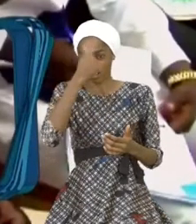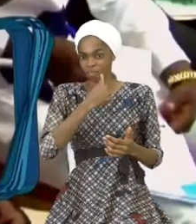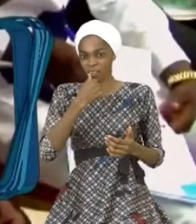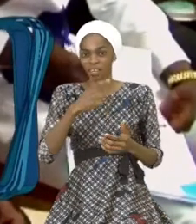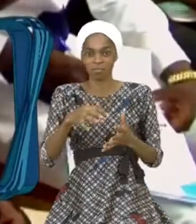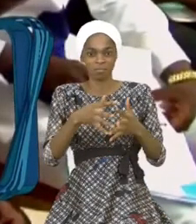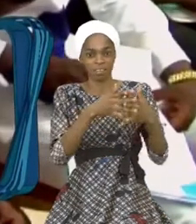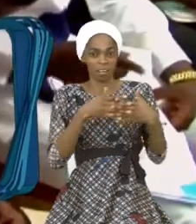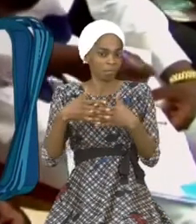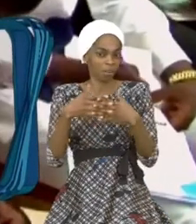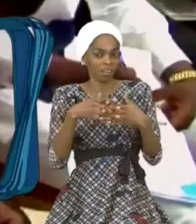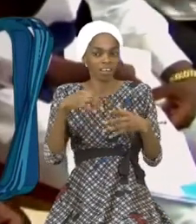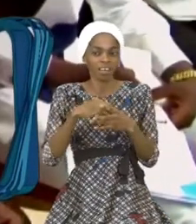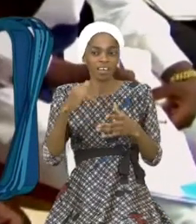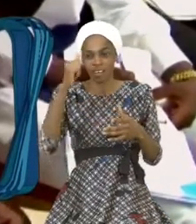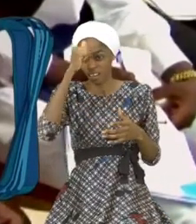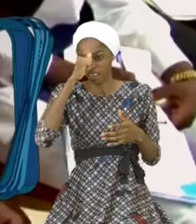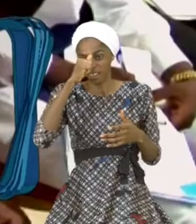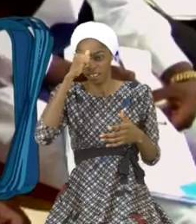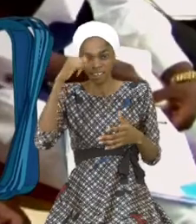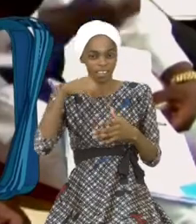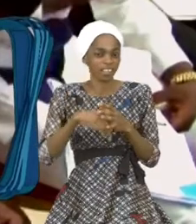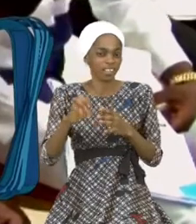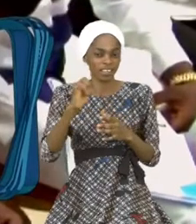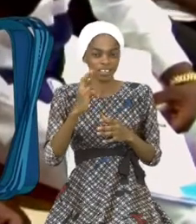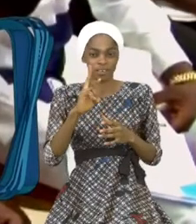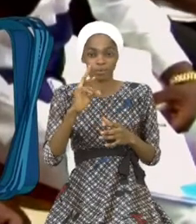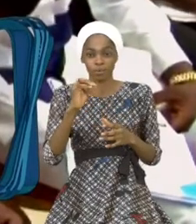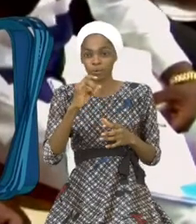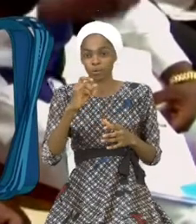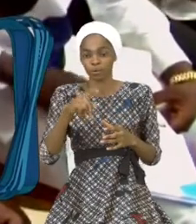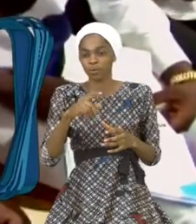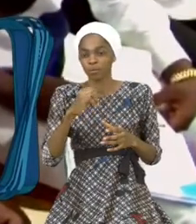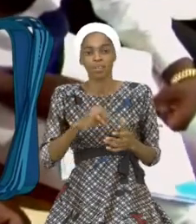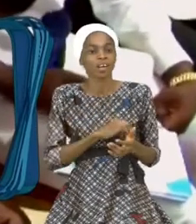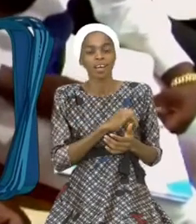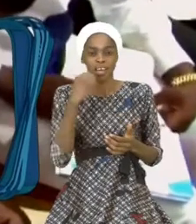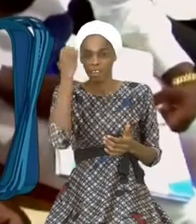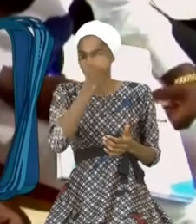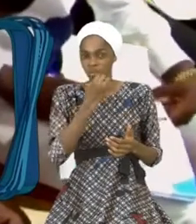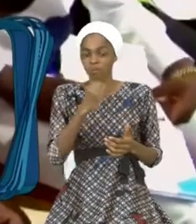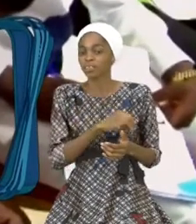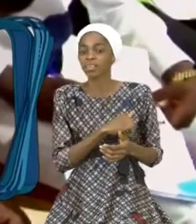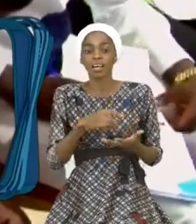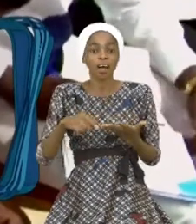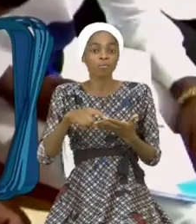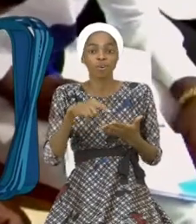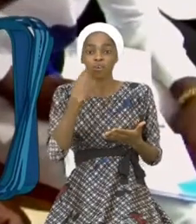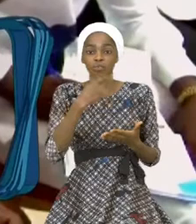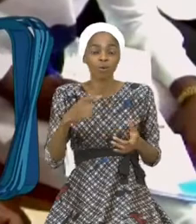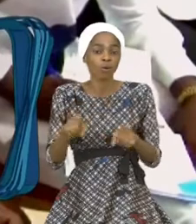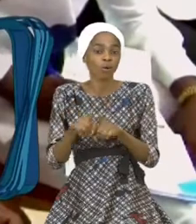America, somebody in Asia, somebody in Europe, everywhere. It says, among whom also we